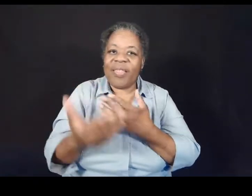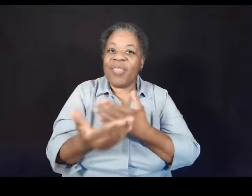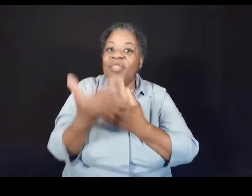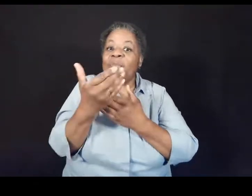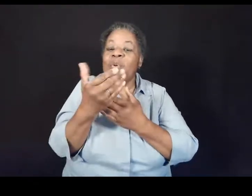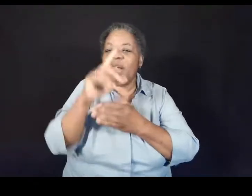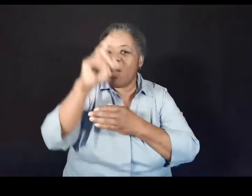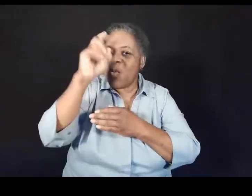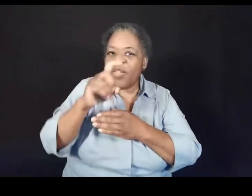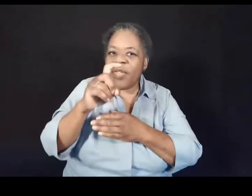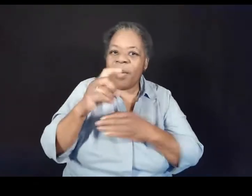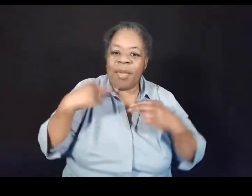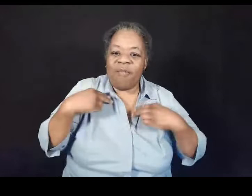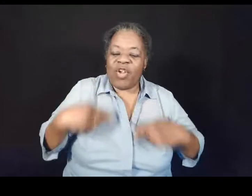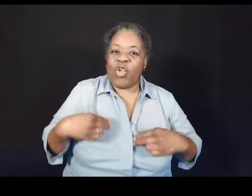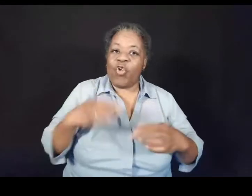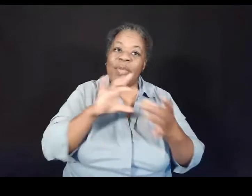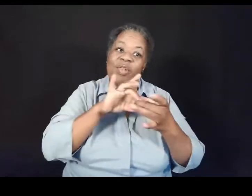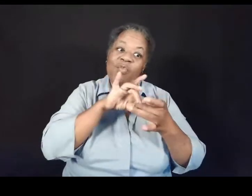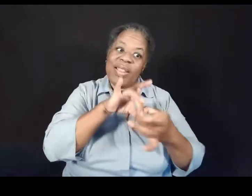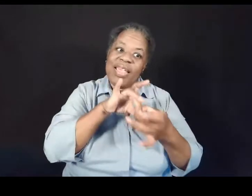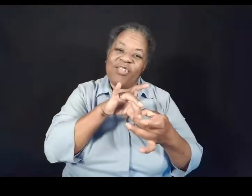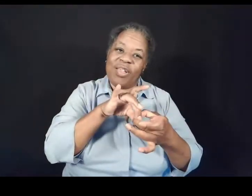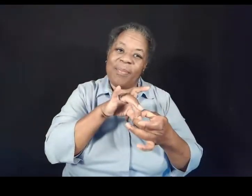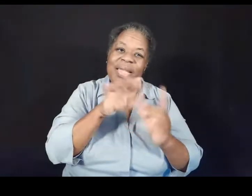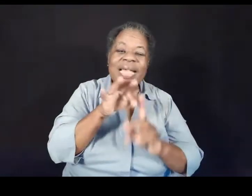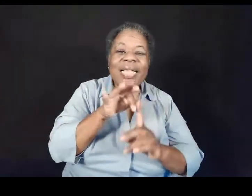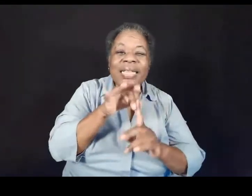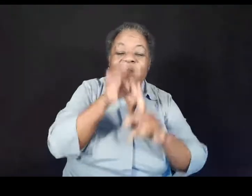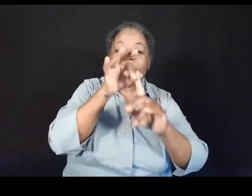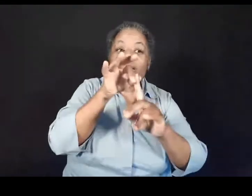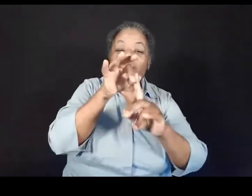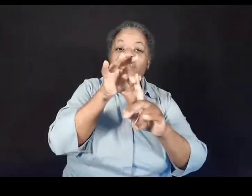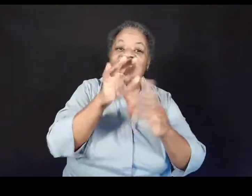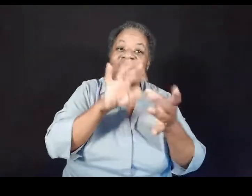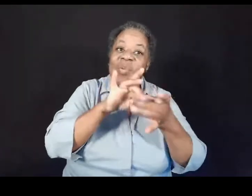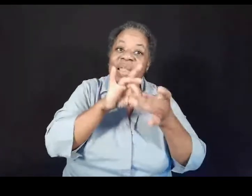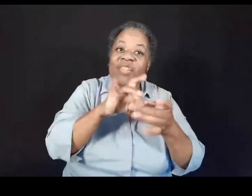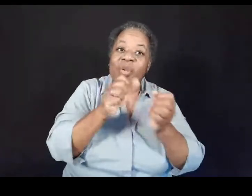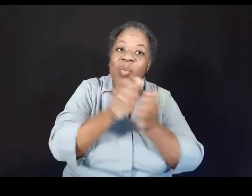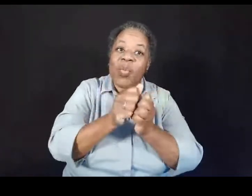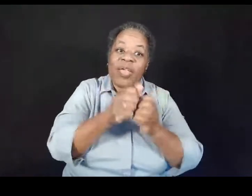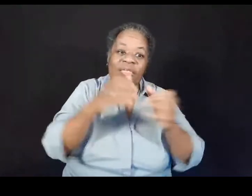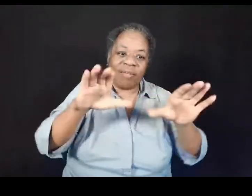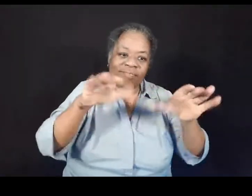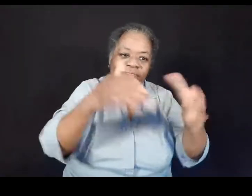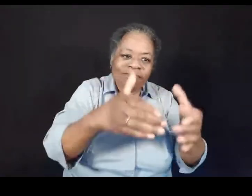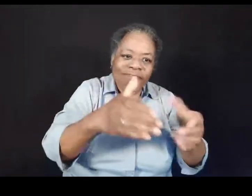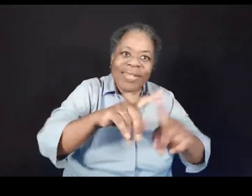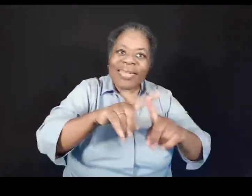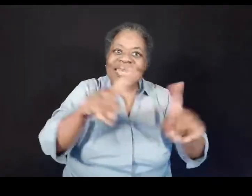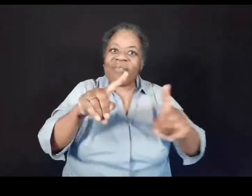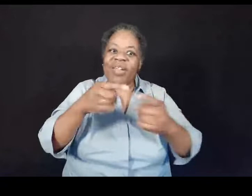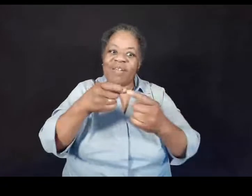relationships, especially relationships with people who are different from us or who disagree with